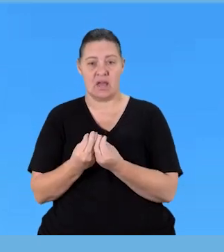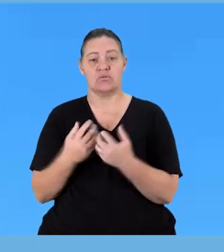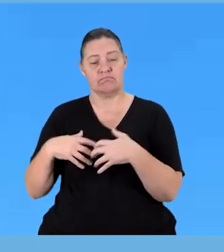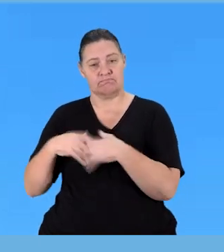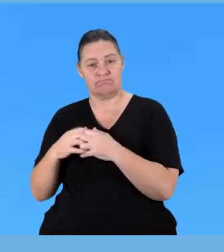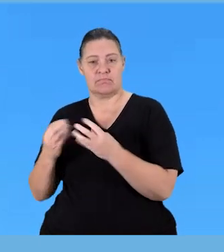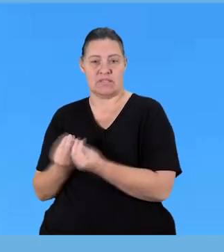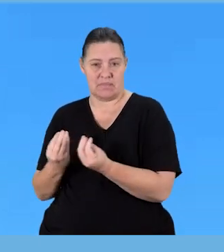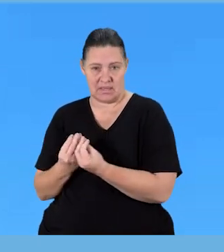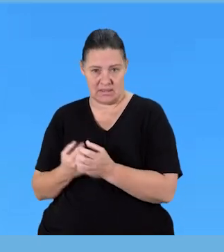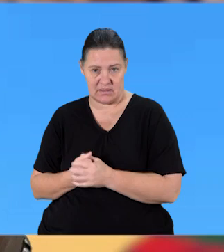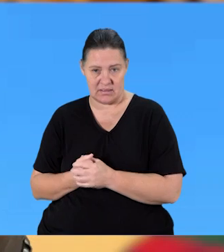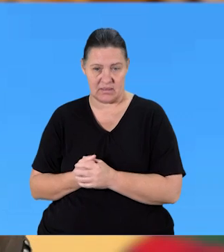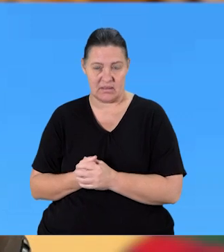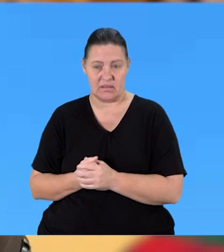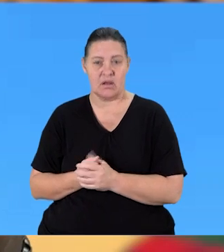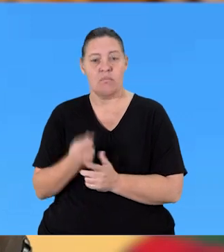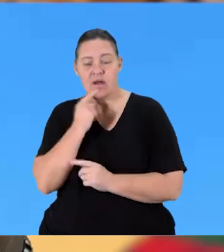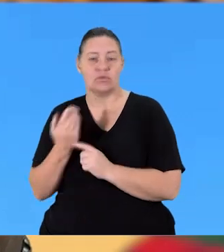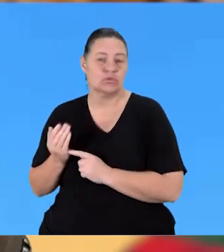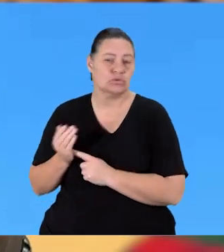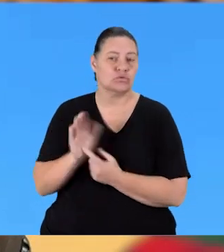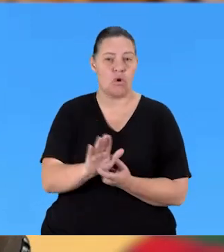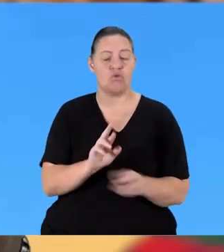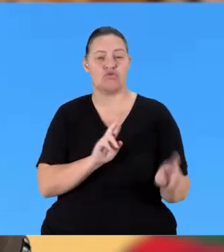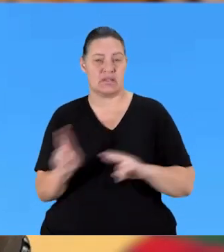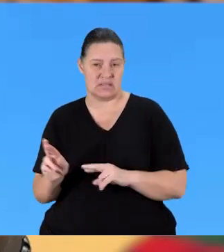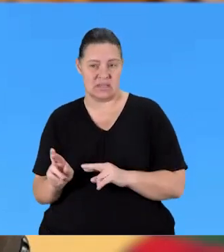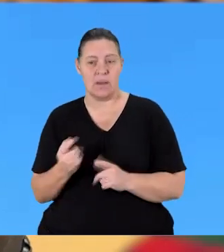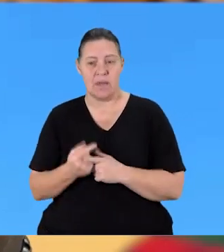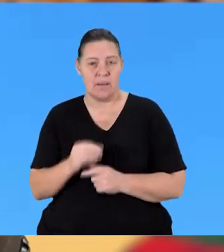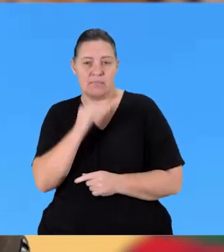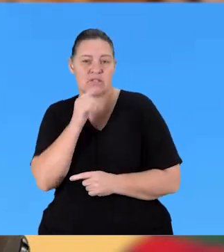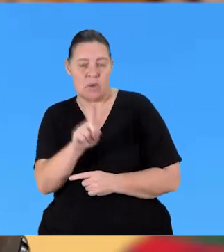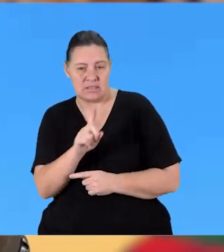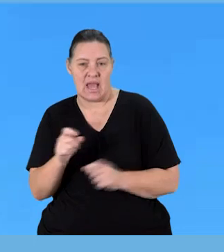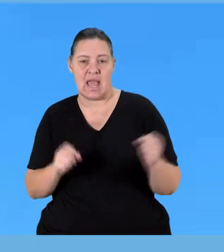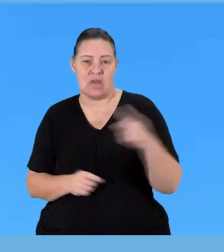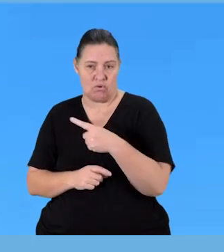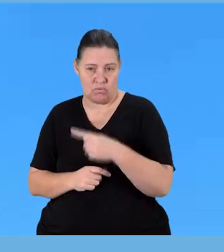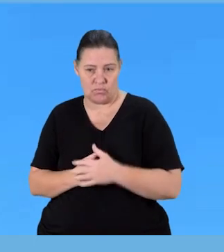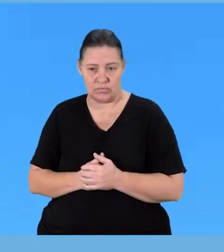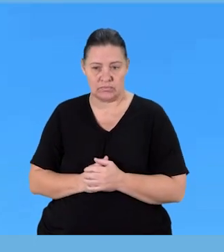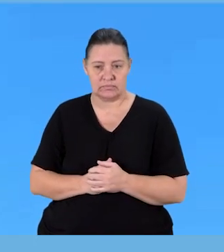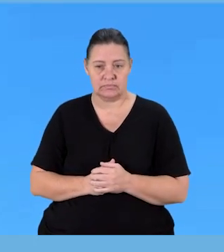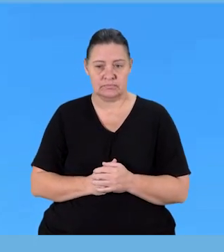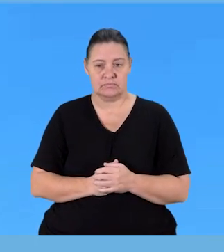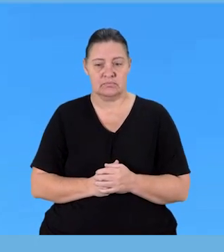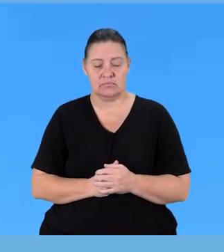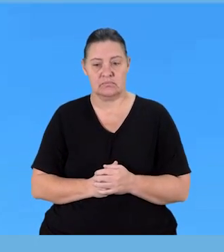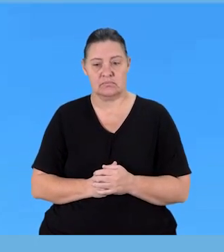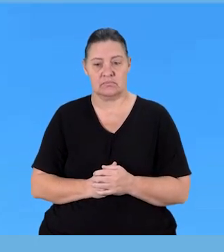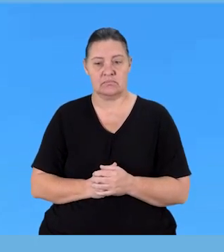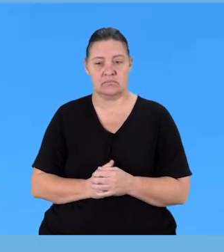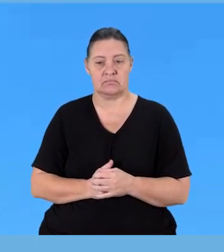something. When they are reacting together, we need to show that they are reacting by means of an arrow. So they are